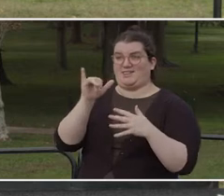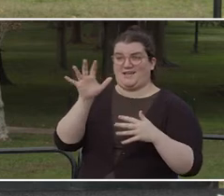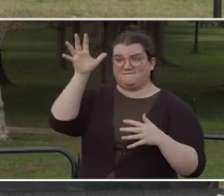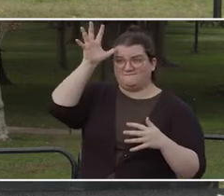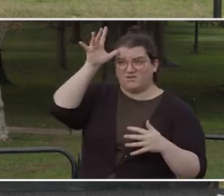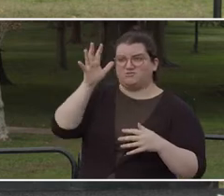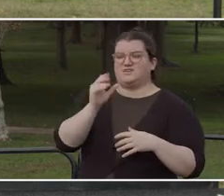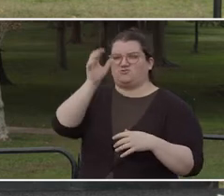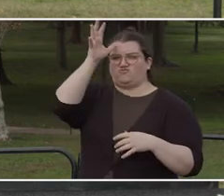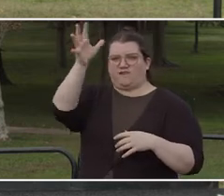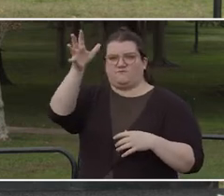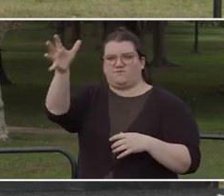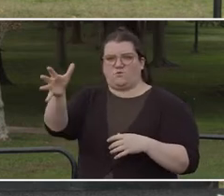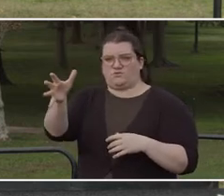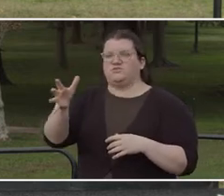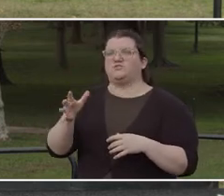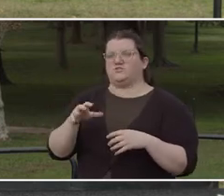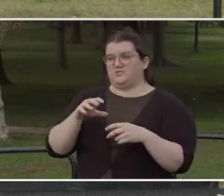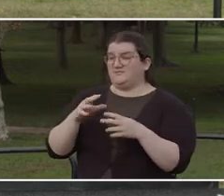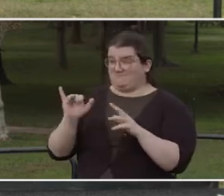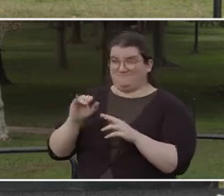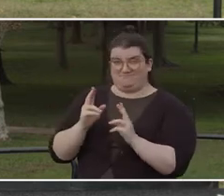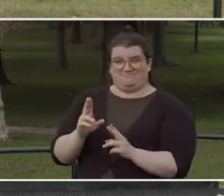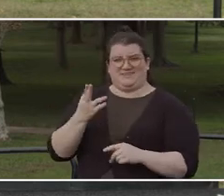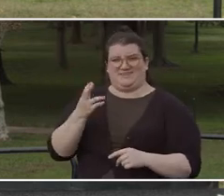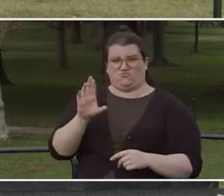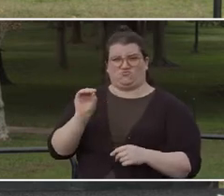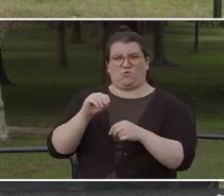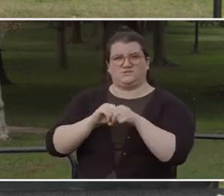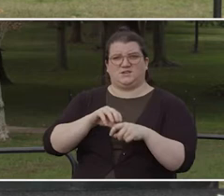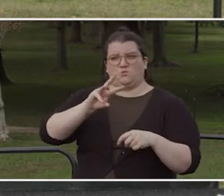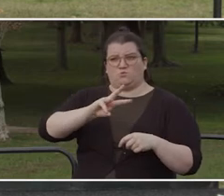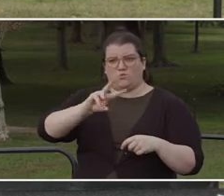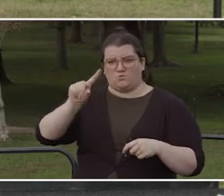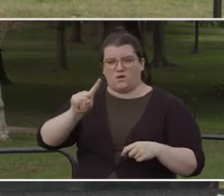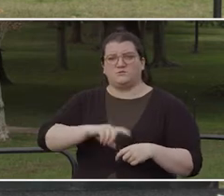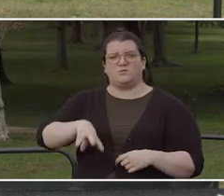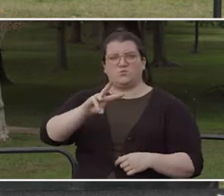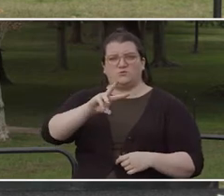World War, heroically, I might add, in World War I, World War II, and the Korean War.